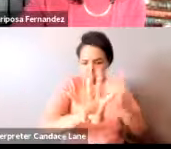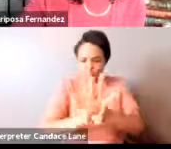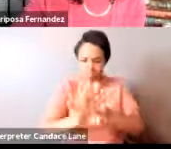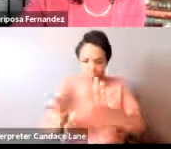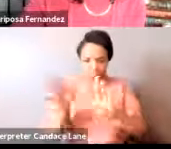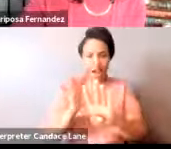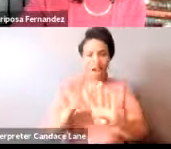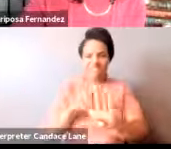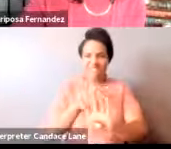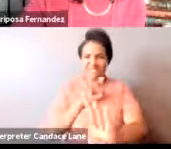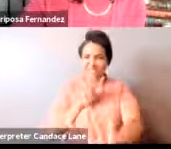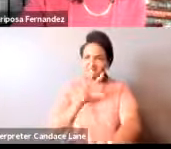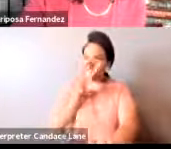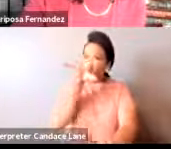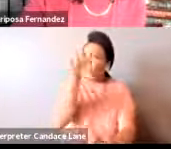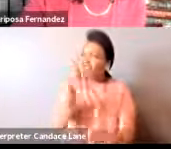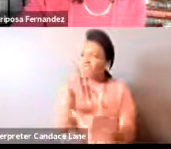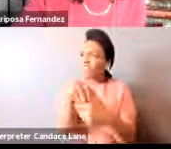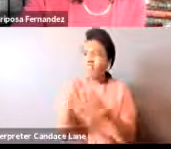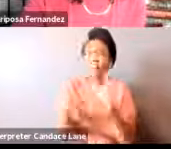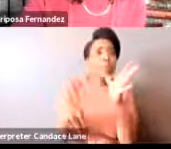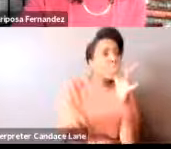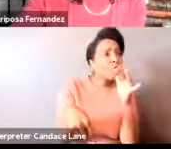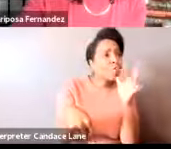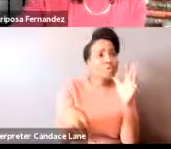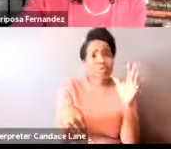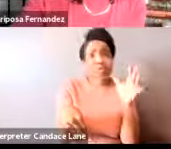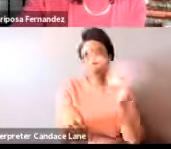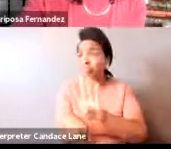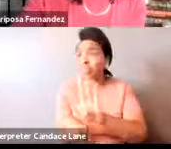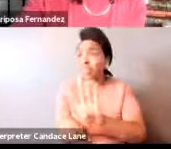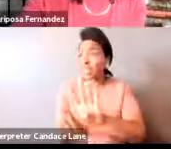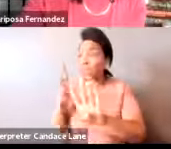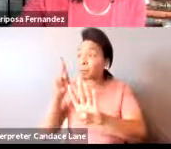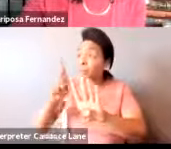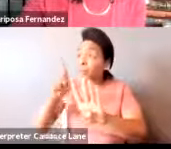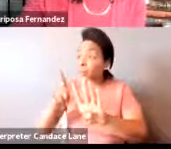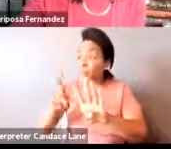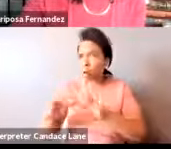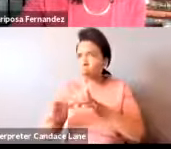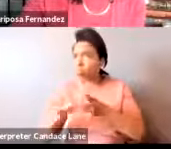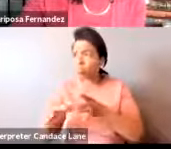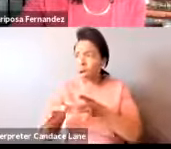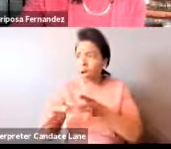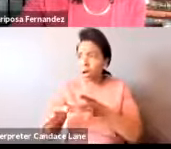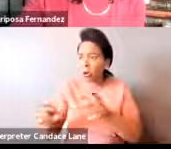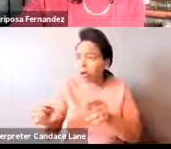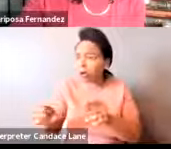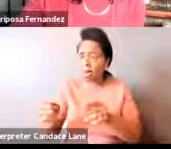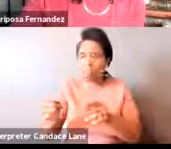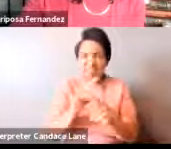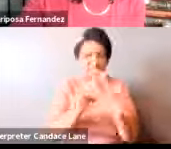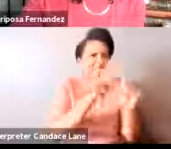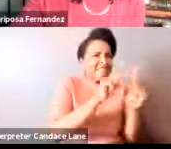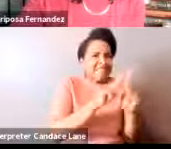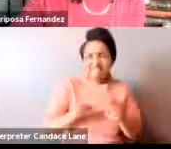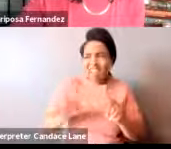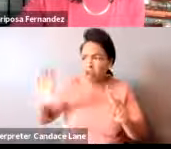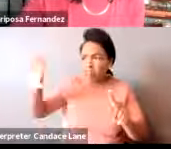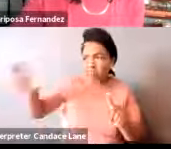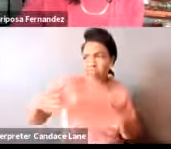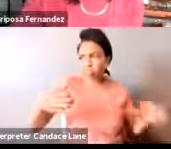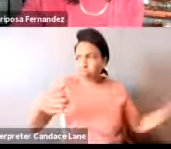leaders who joined the mothers and the people led by hound dogs and psychics, and even the New York City guardian angels